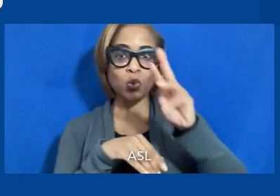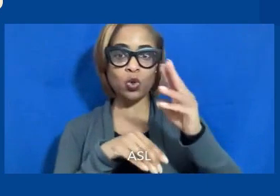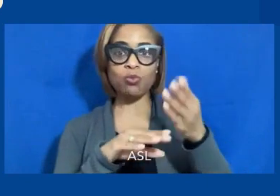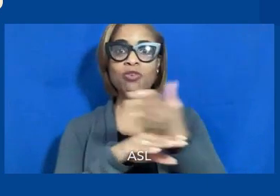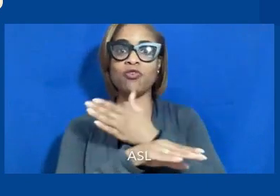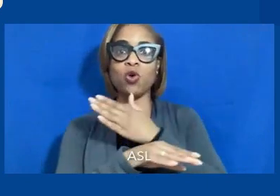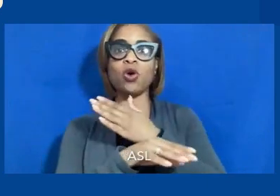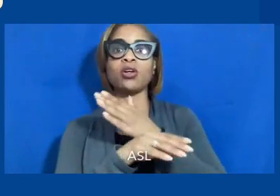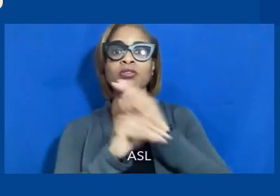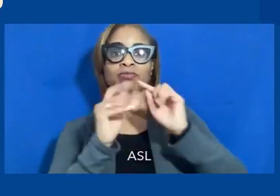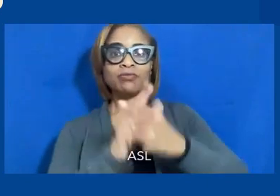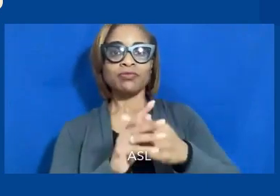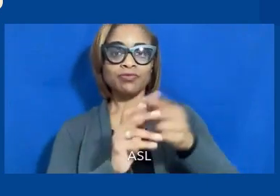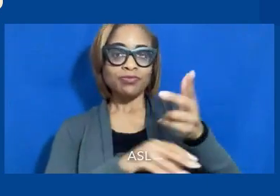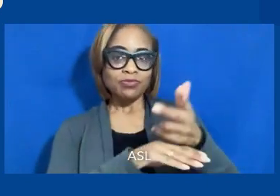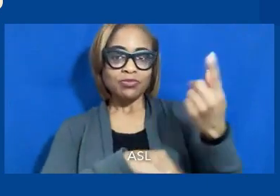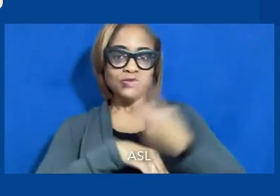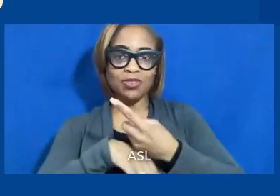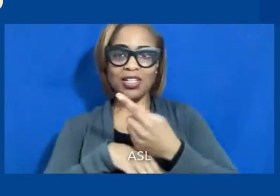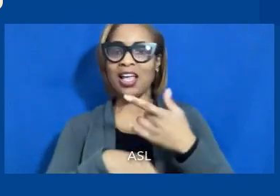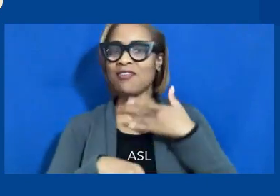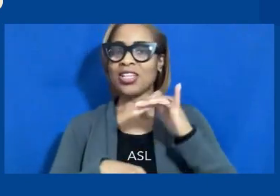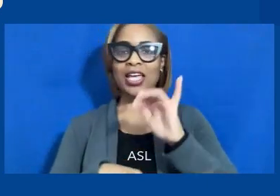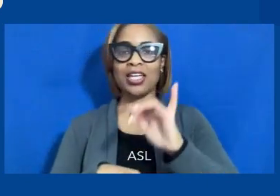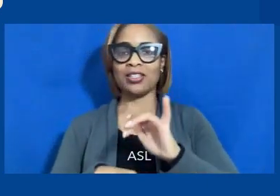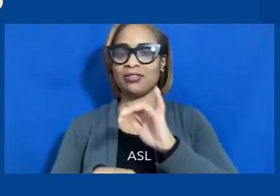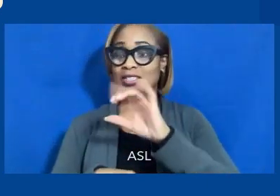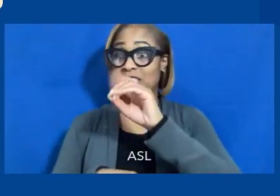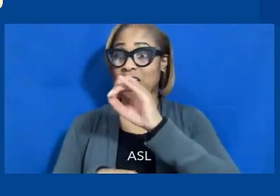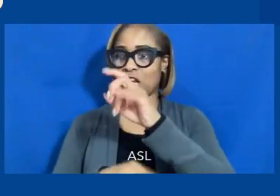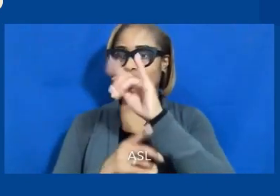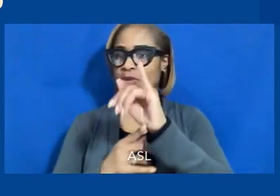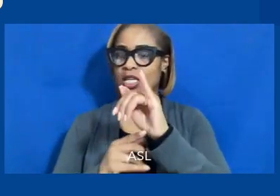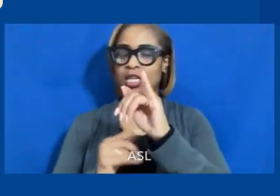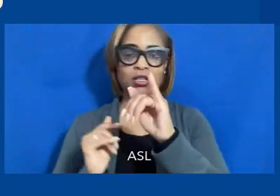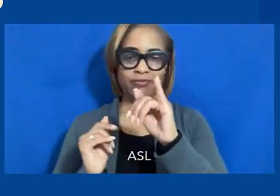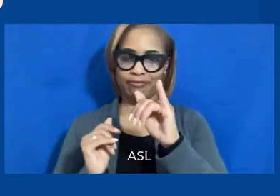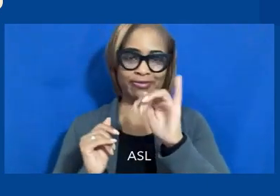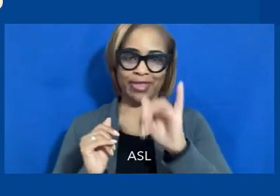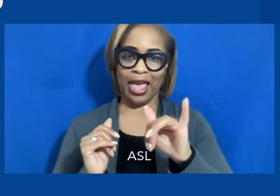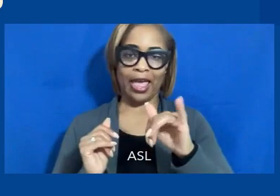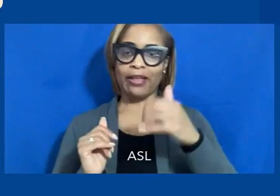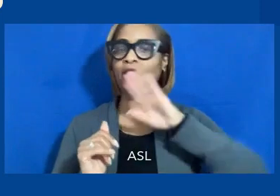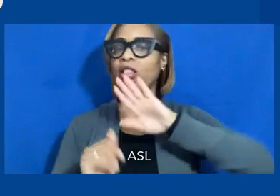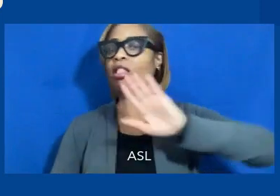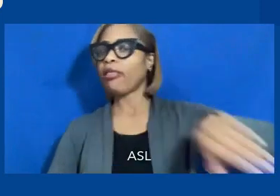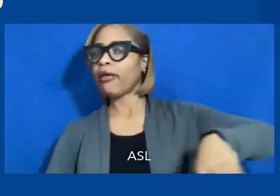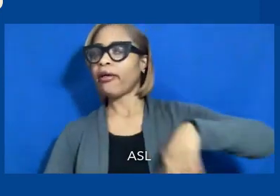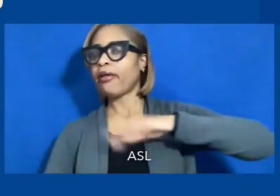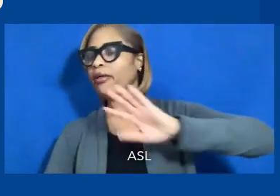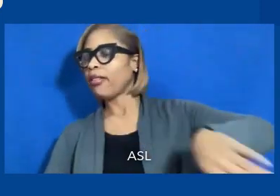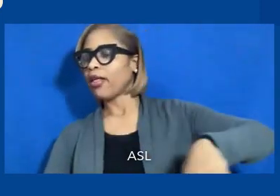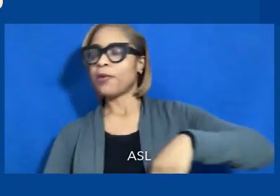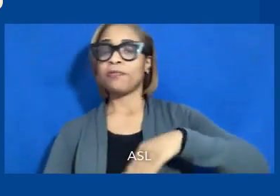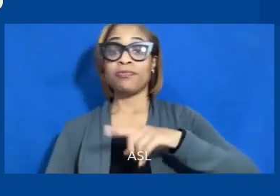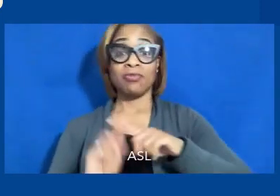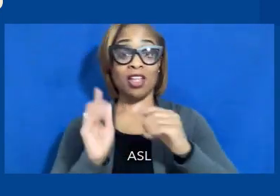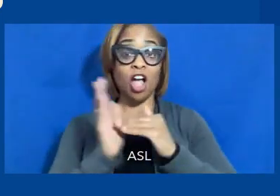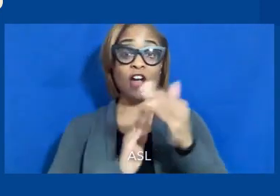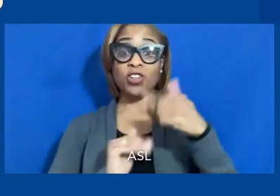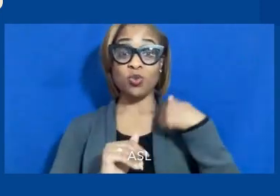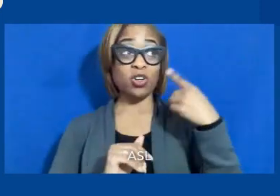day, like, I feel like in documentary that's something that's so skirted to the side. But, like, so often, like you said, we're just dropped into